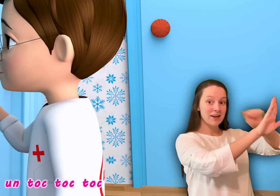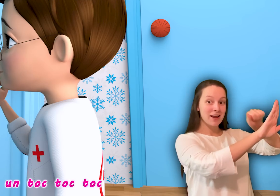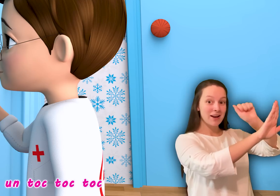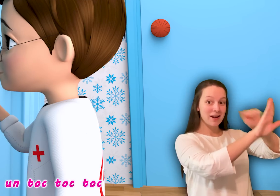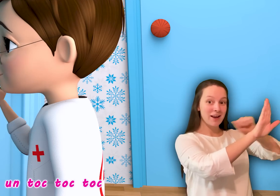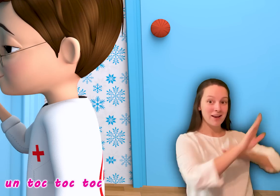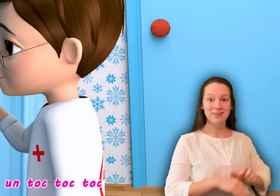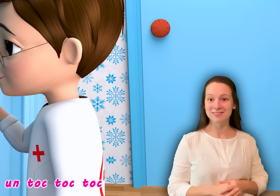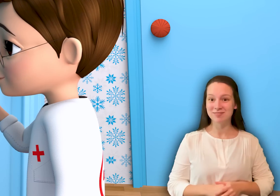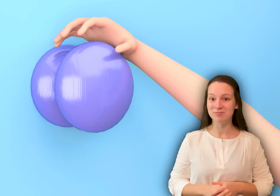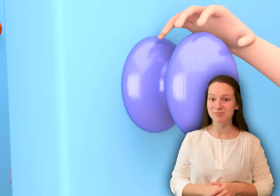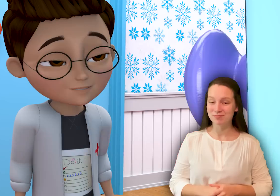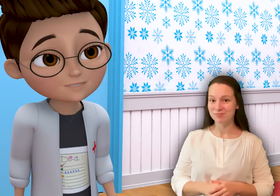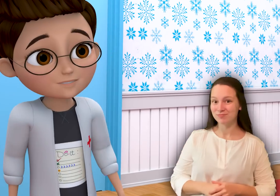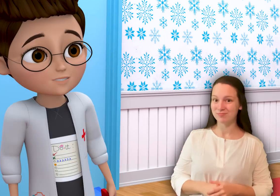with